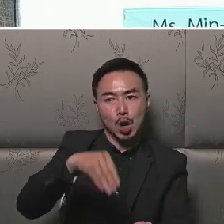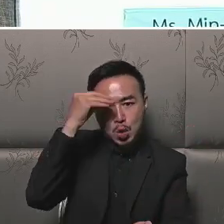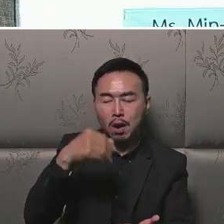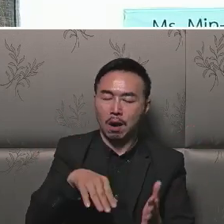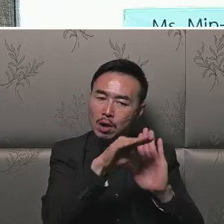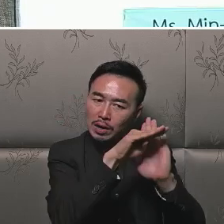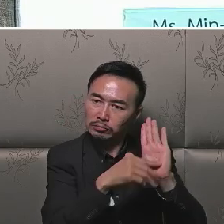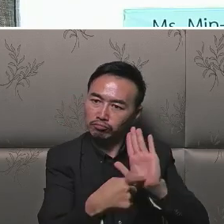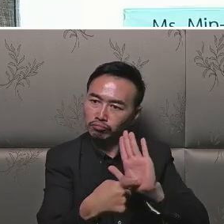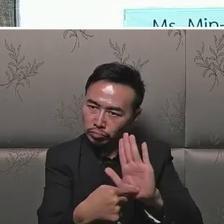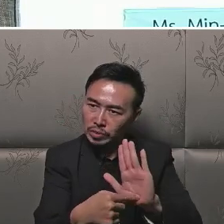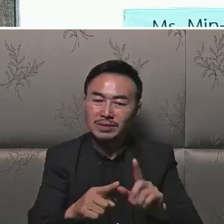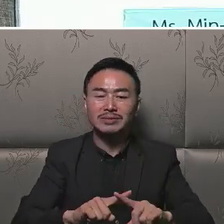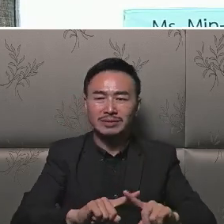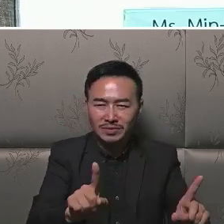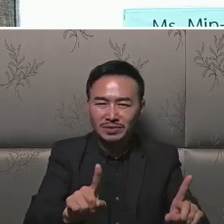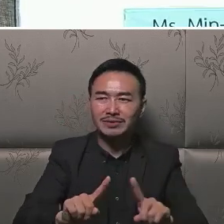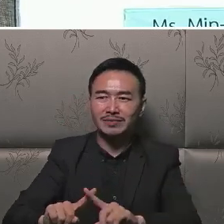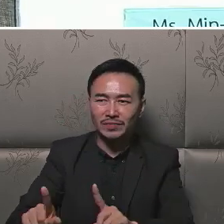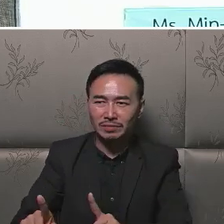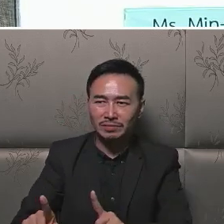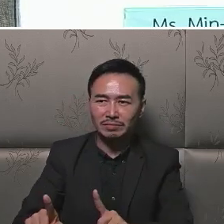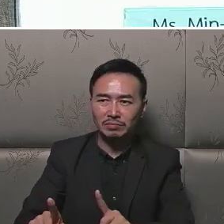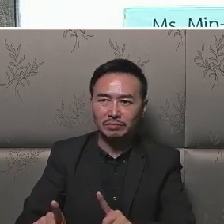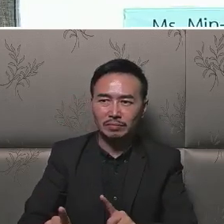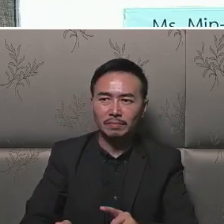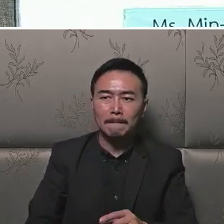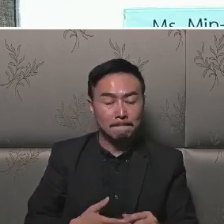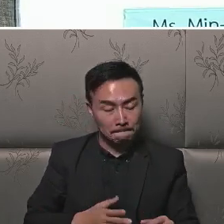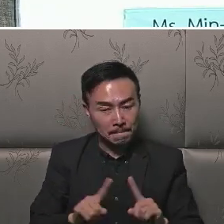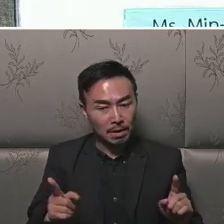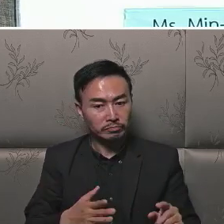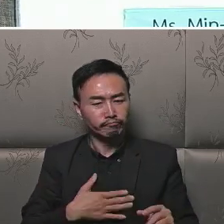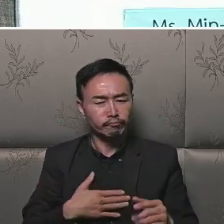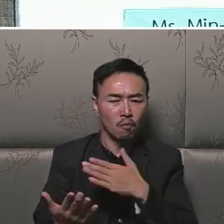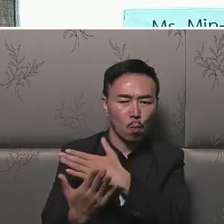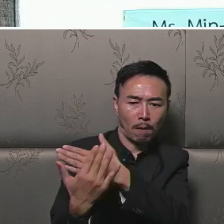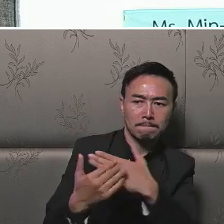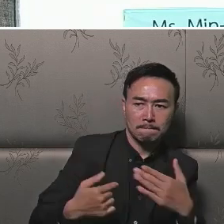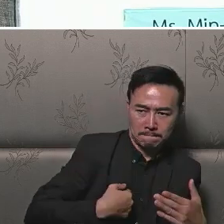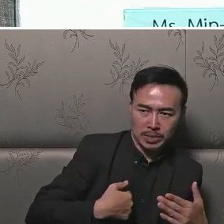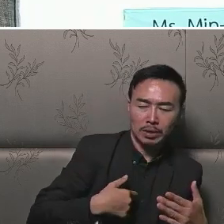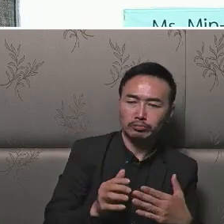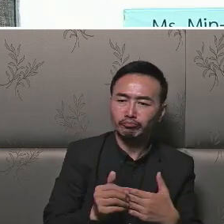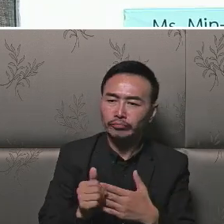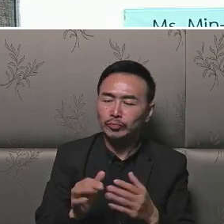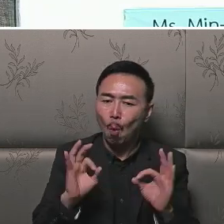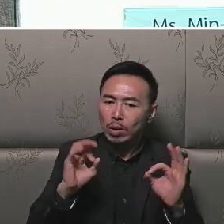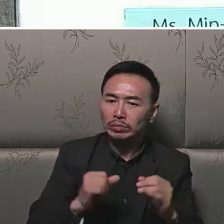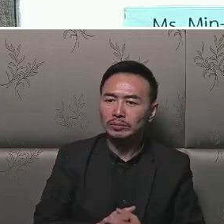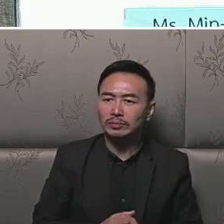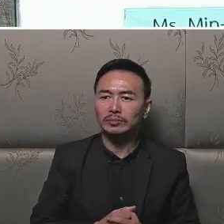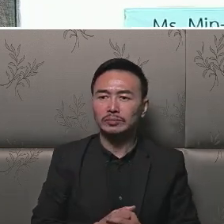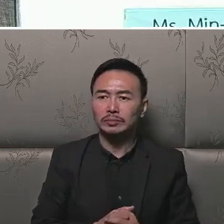flexibilities. So it's a case-to-case basis on how to overcome the limitations of